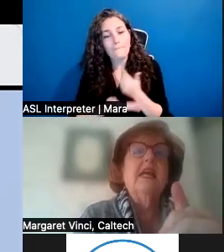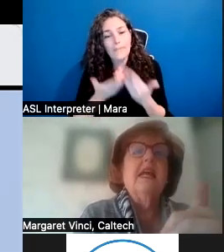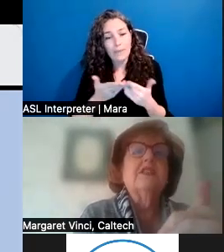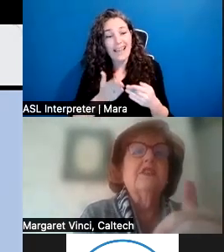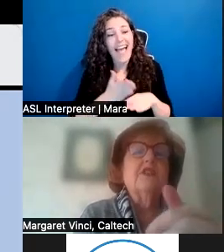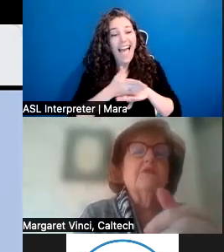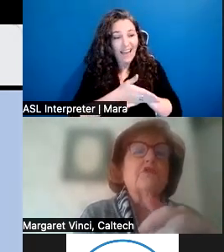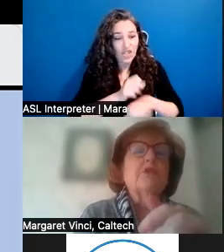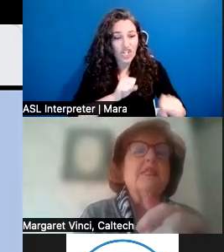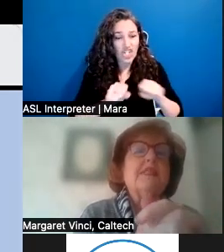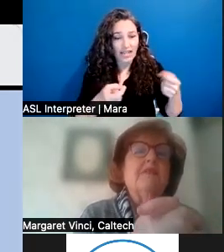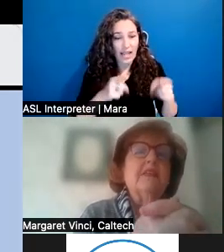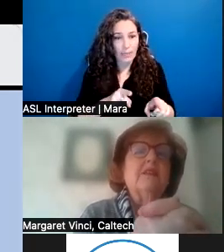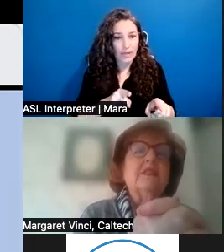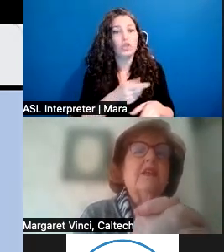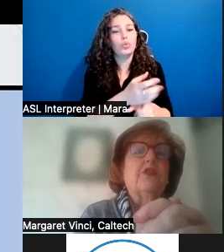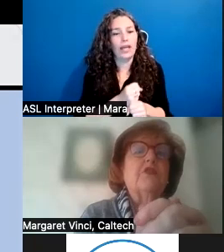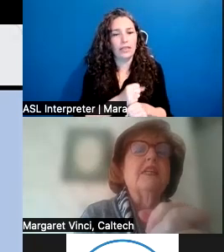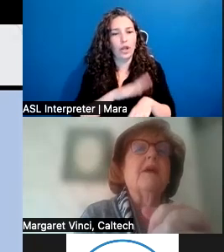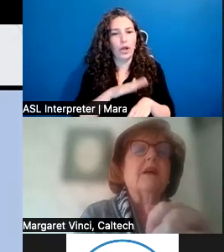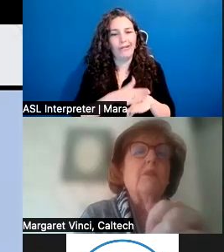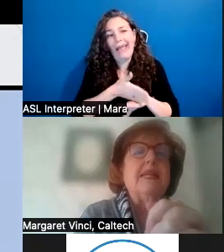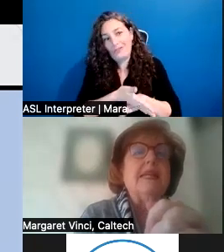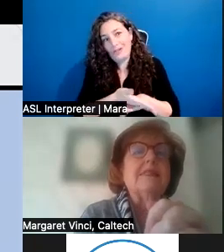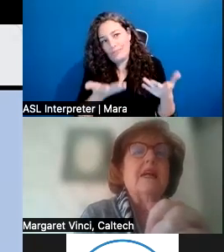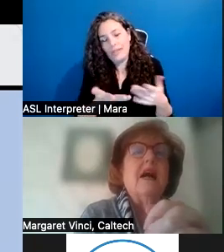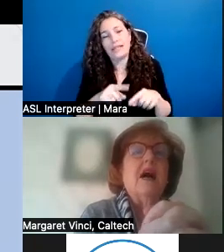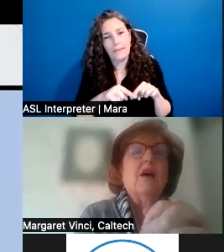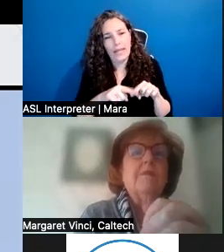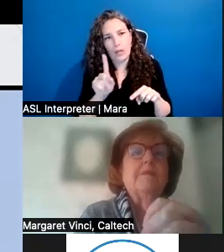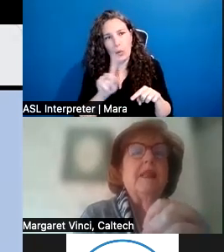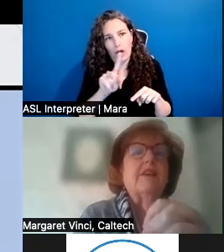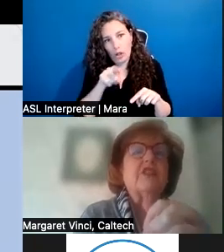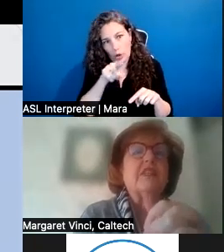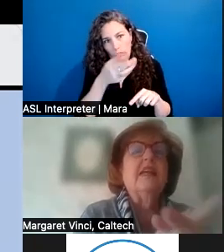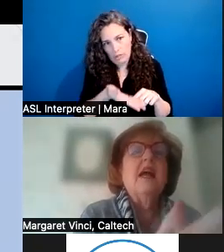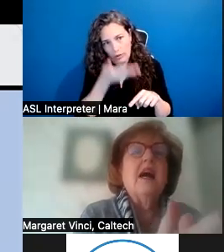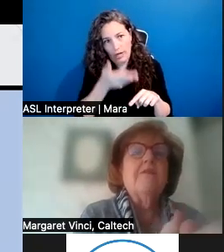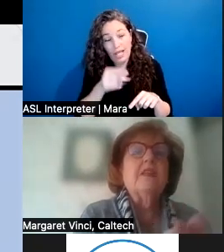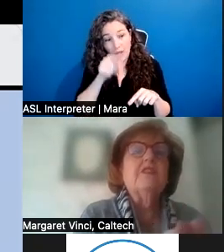shaking. And so this was true with this event. It was a 13-mile radius where people